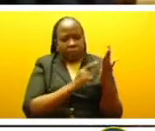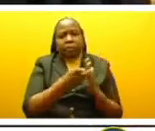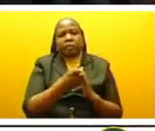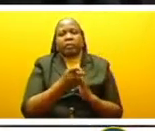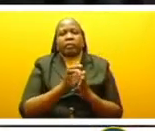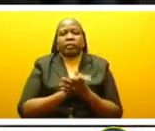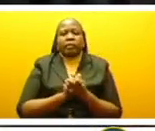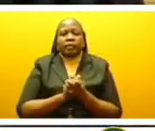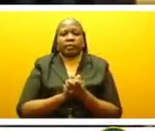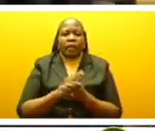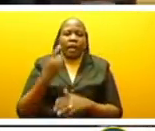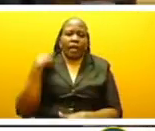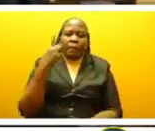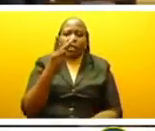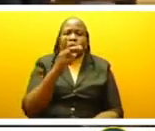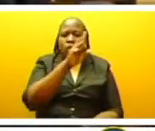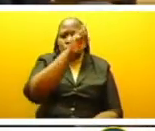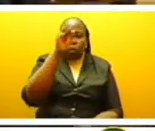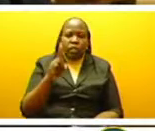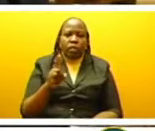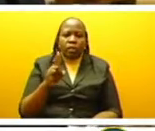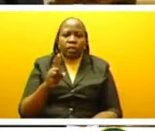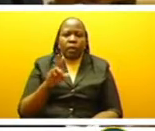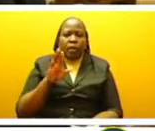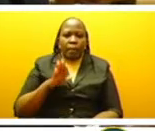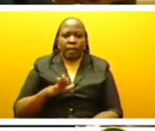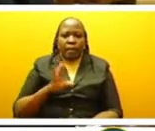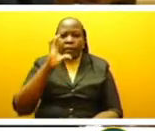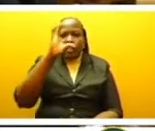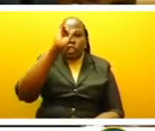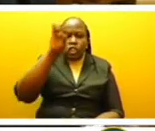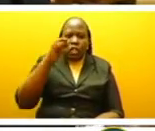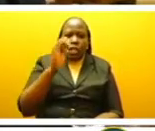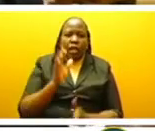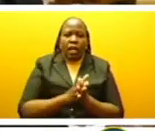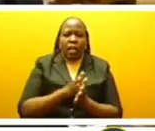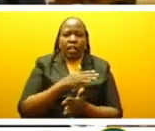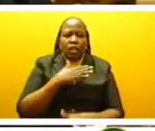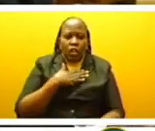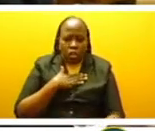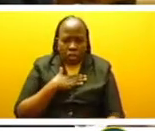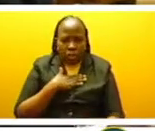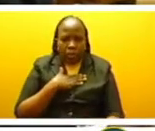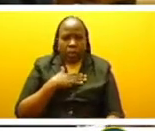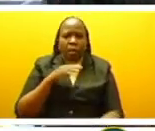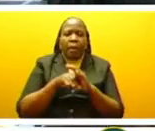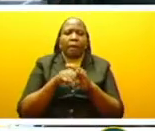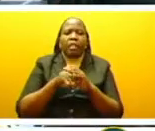The second question, Madam Chief Justice and honorable members of the Supreme Court,